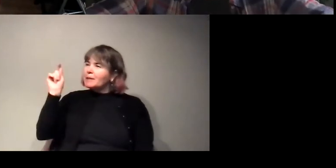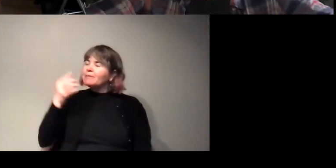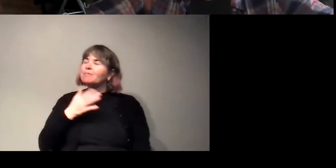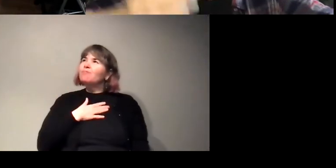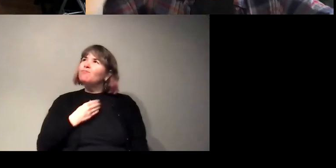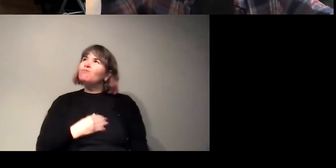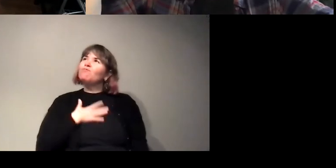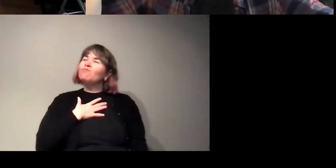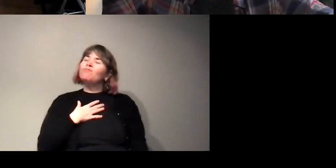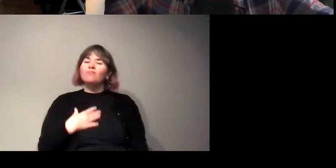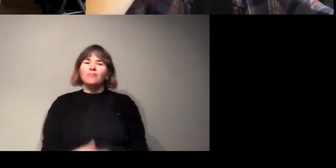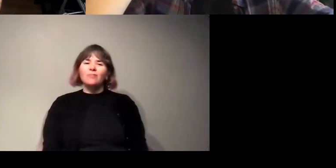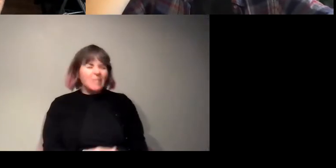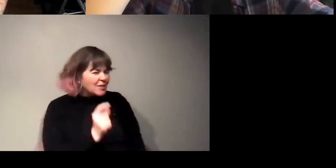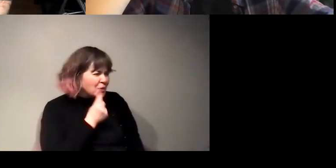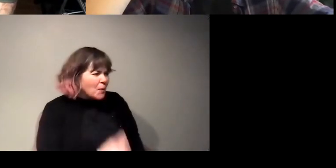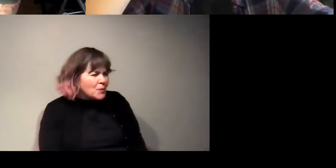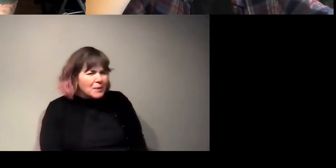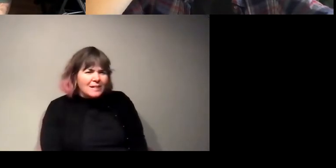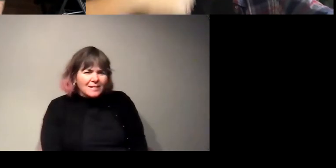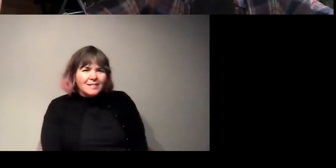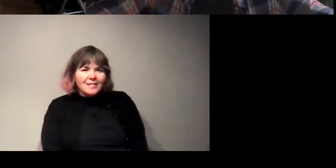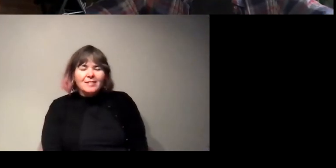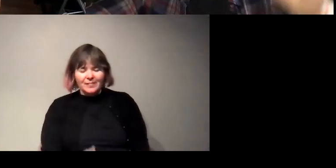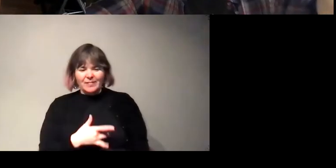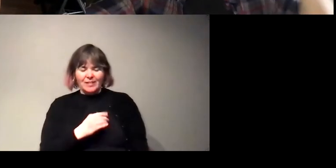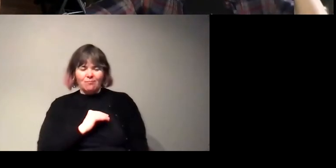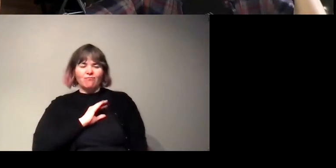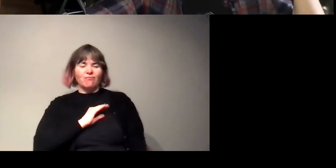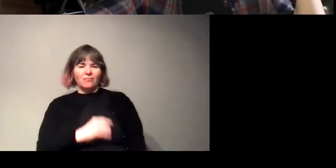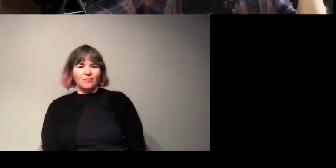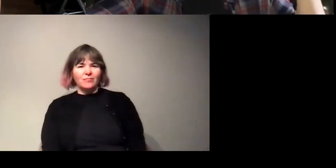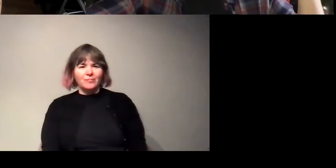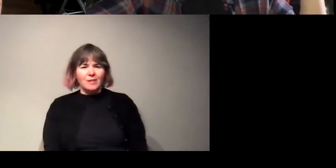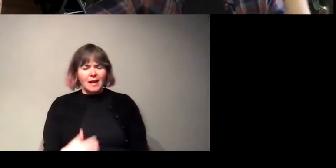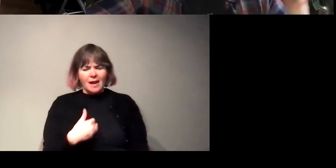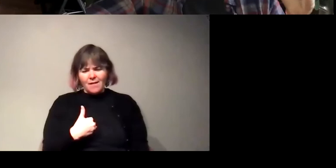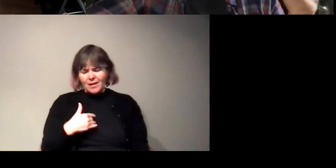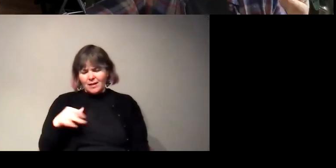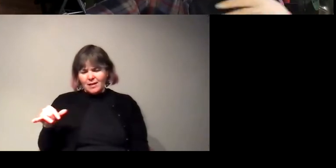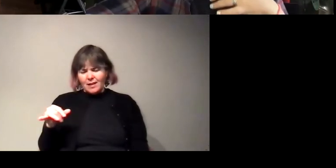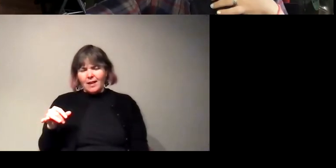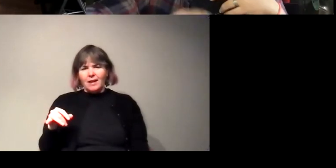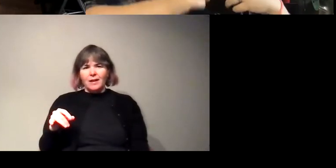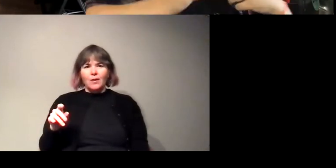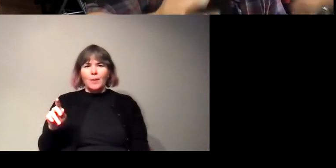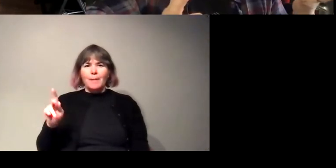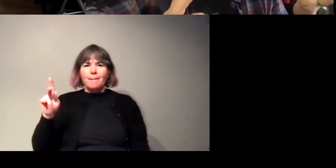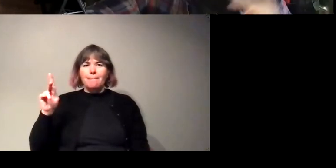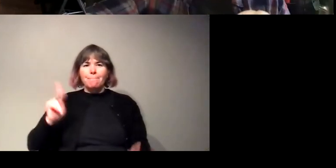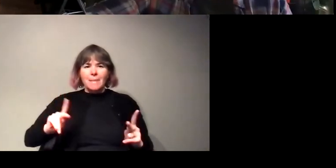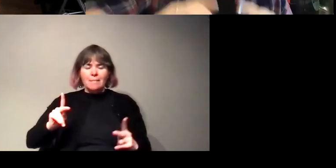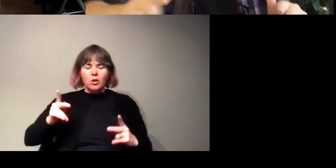really good. And like, that's so cool. It felt really good. And having like, being in places where people are just gonna